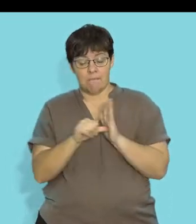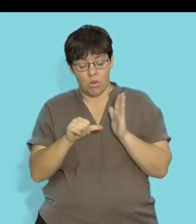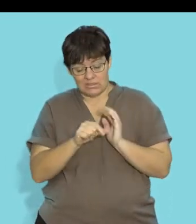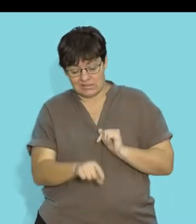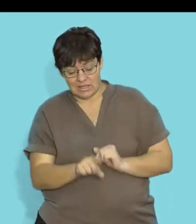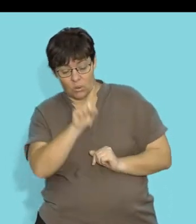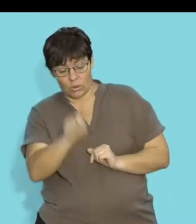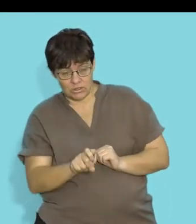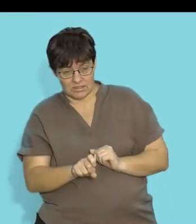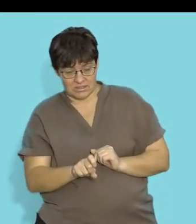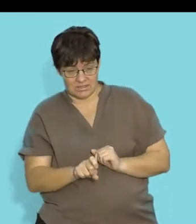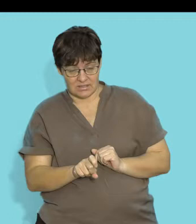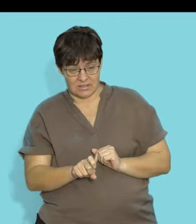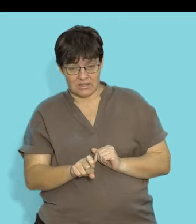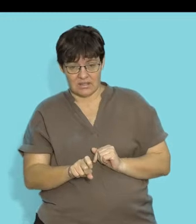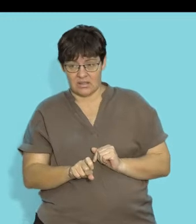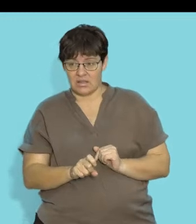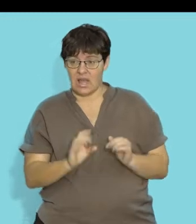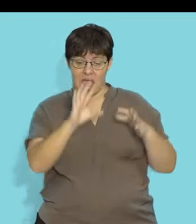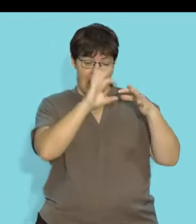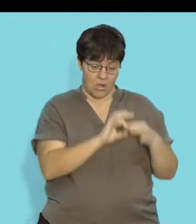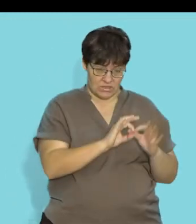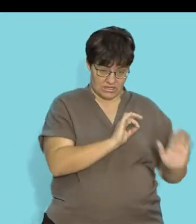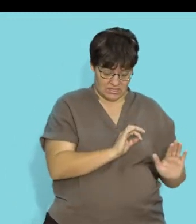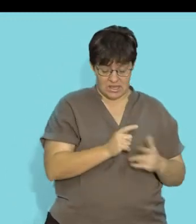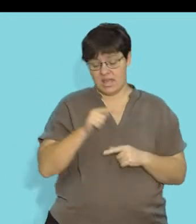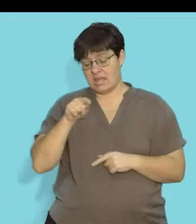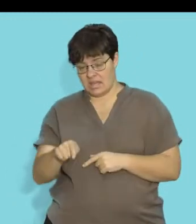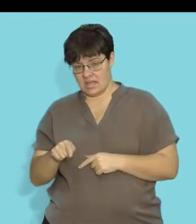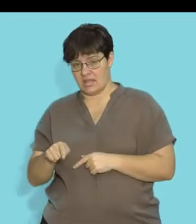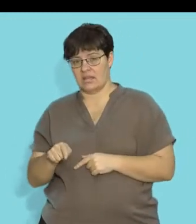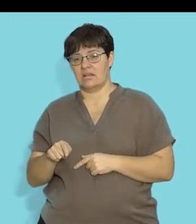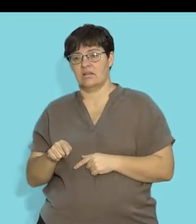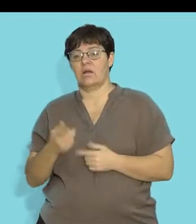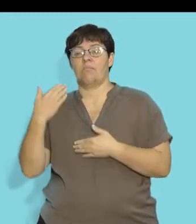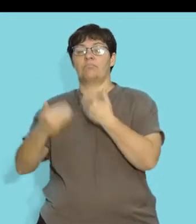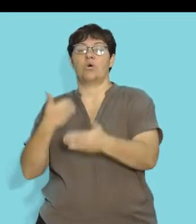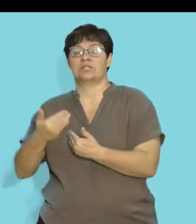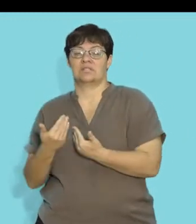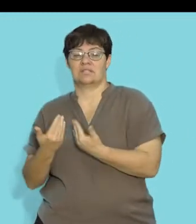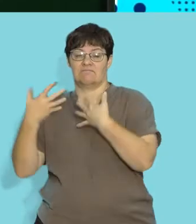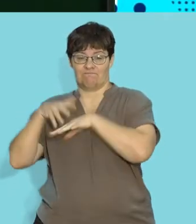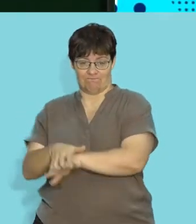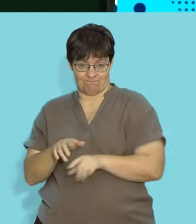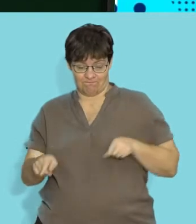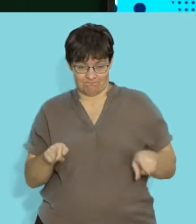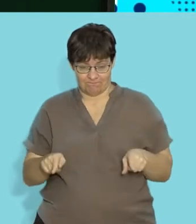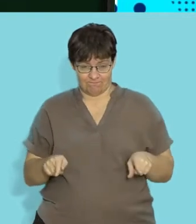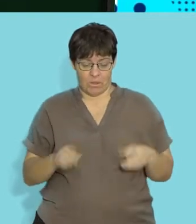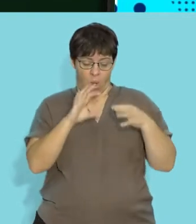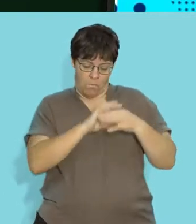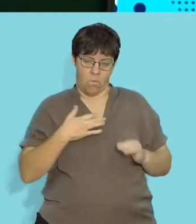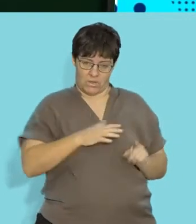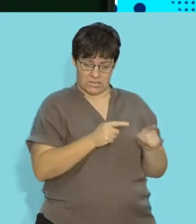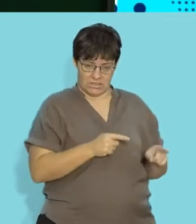the difference between the word housing and the word in terms of the process of fertilization. So in this case,